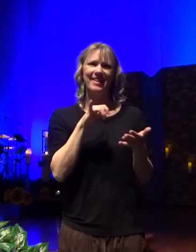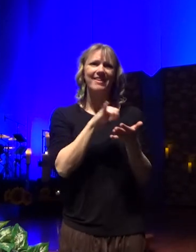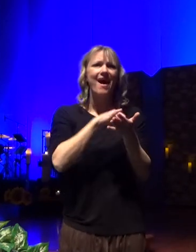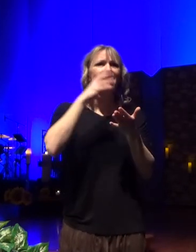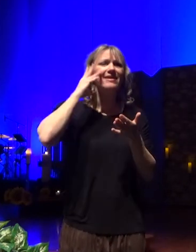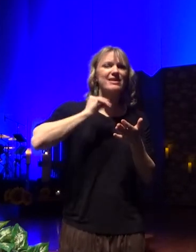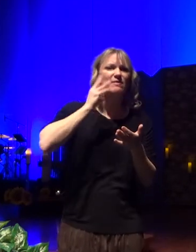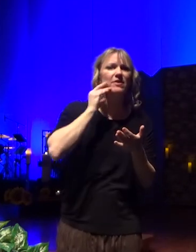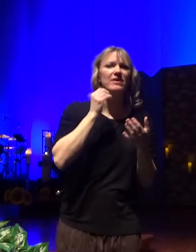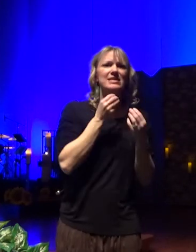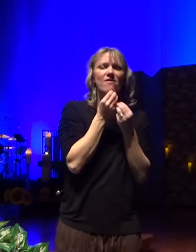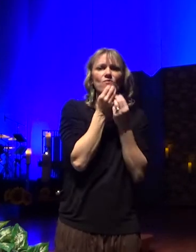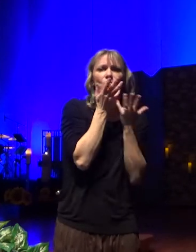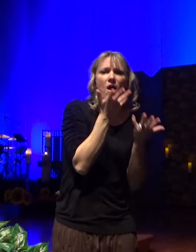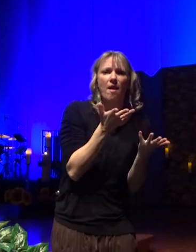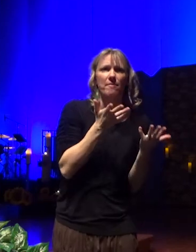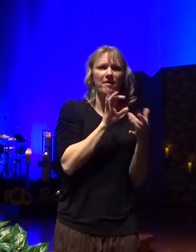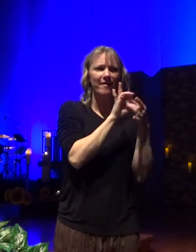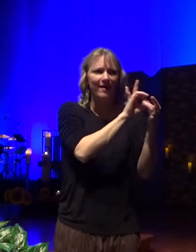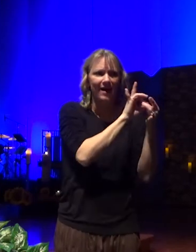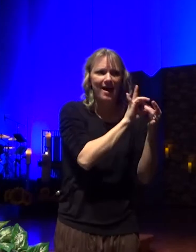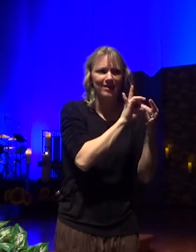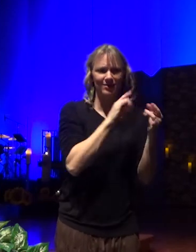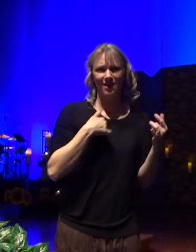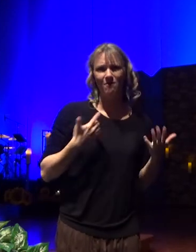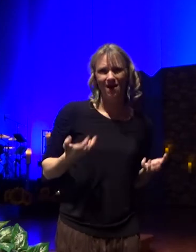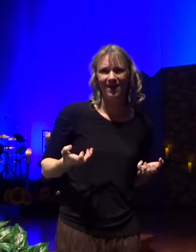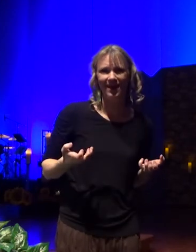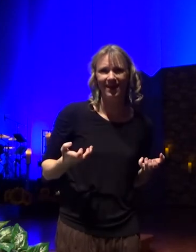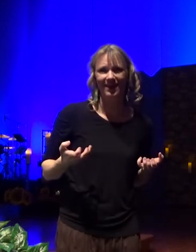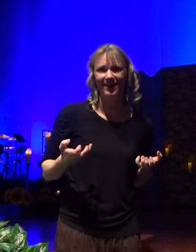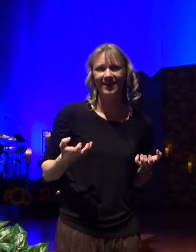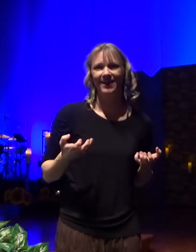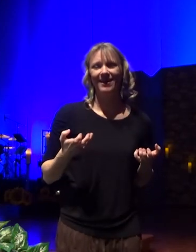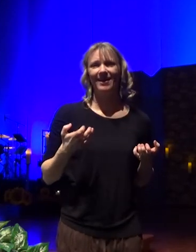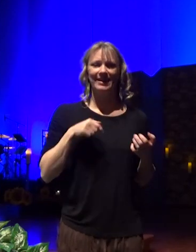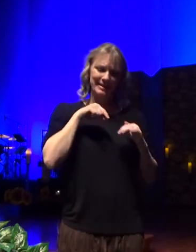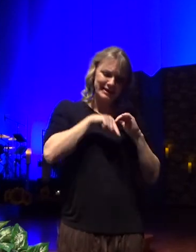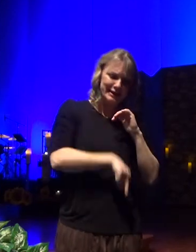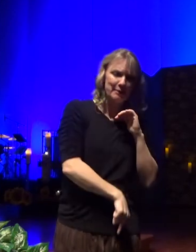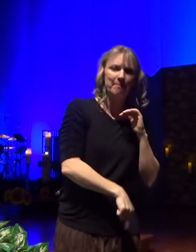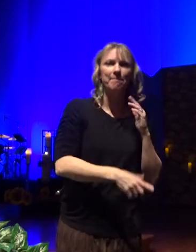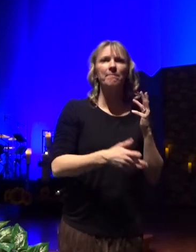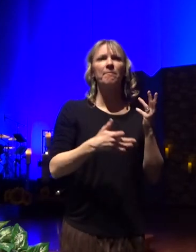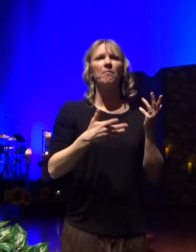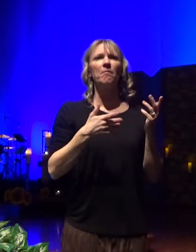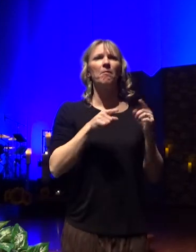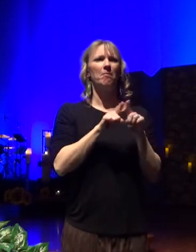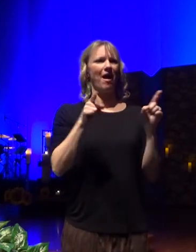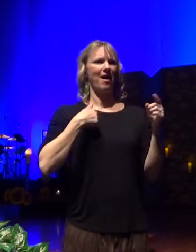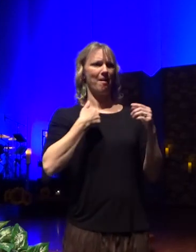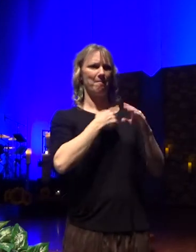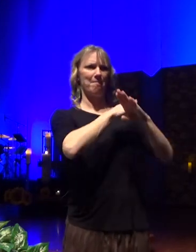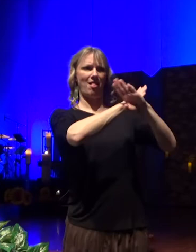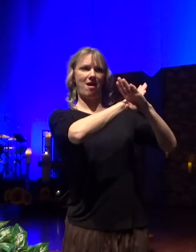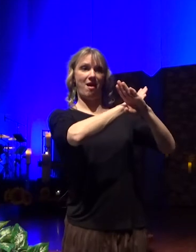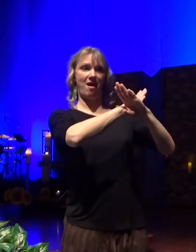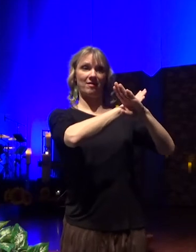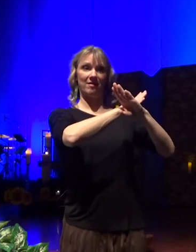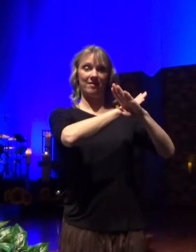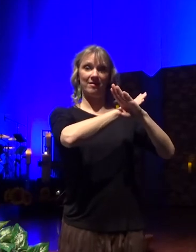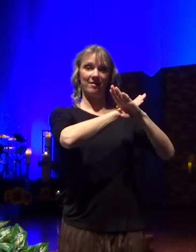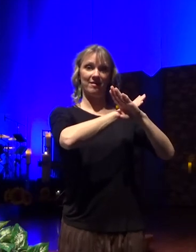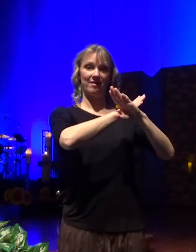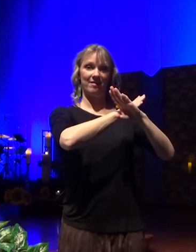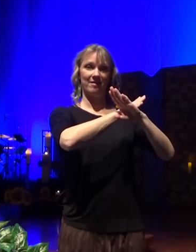What I was wanting most was that experience of warmth and connection and deepening. And yet I was blocking it